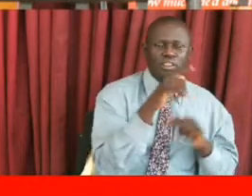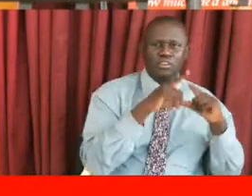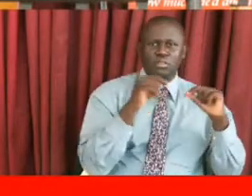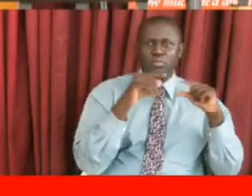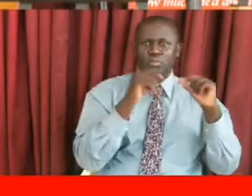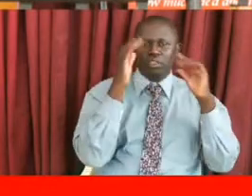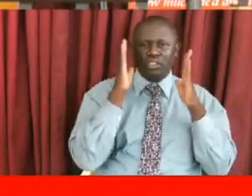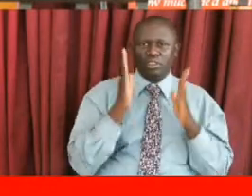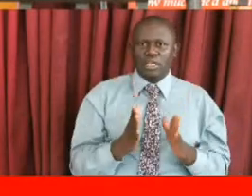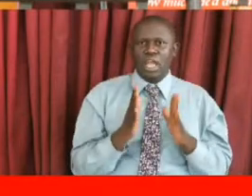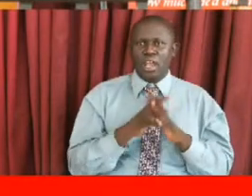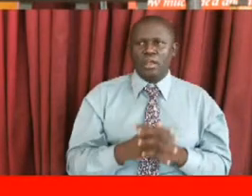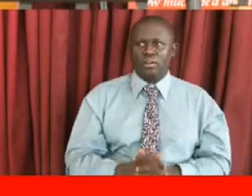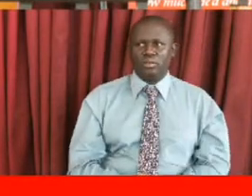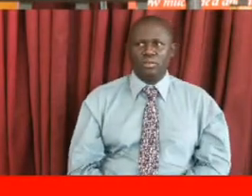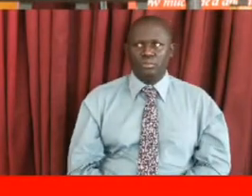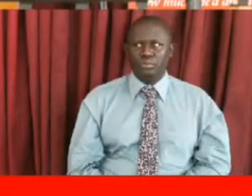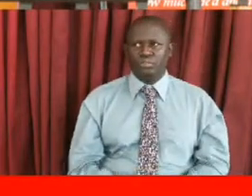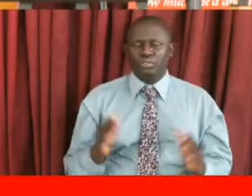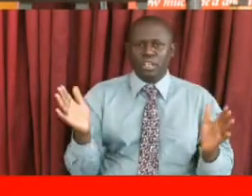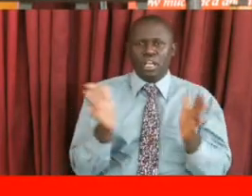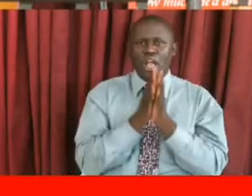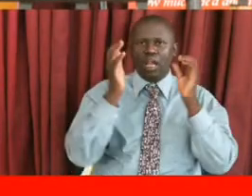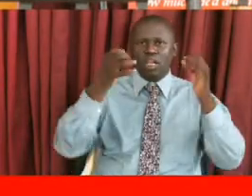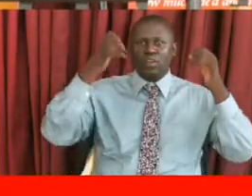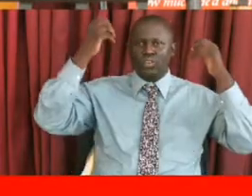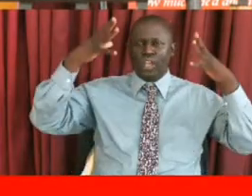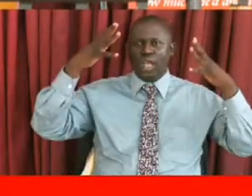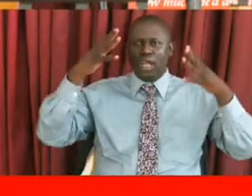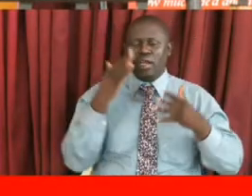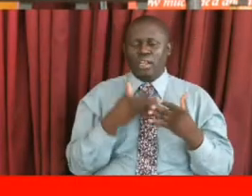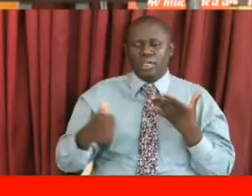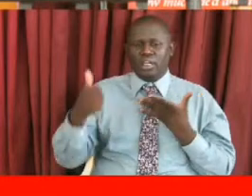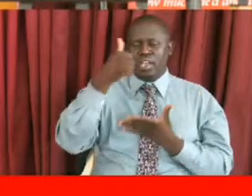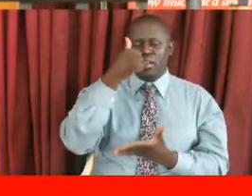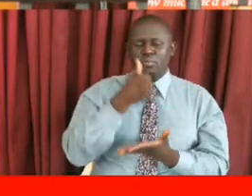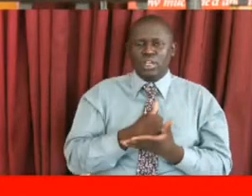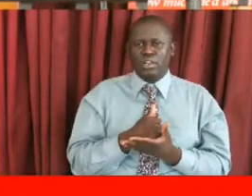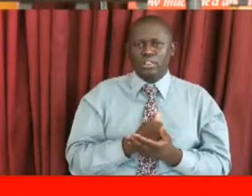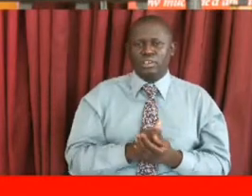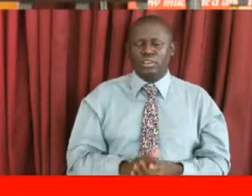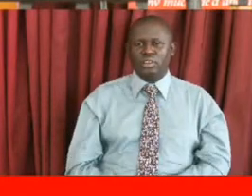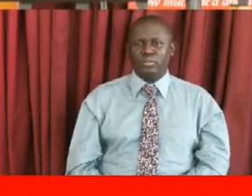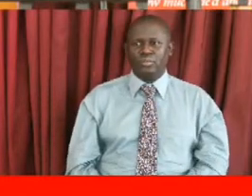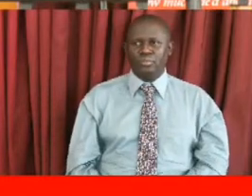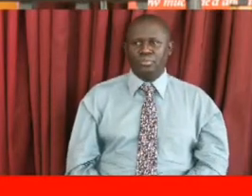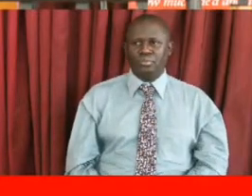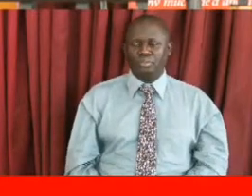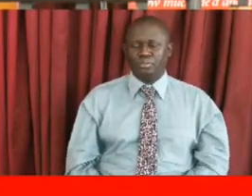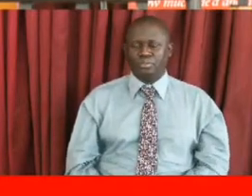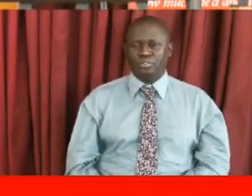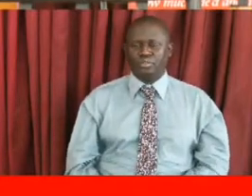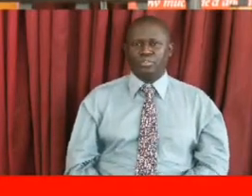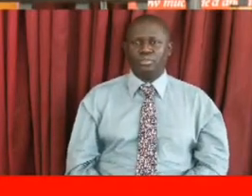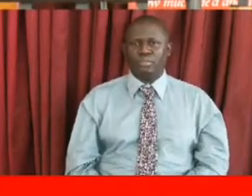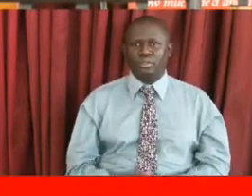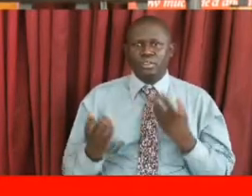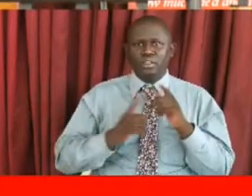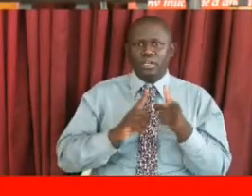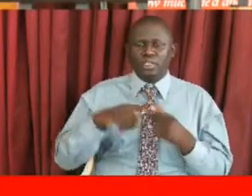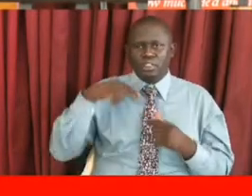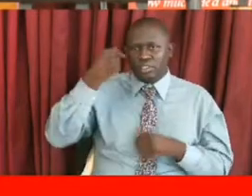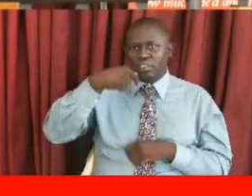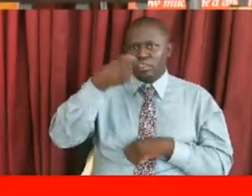messenger hallelujah amen then he says I am not the